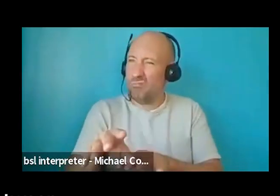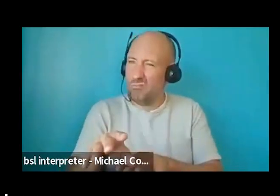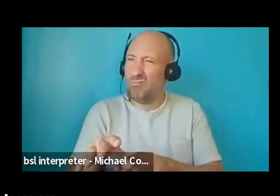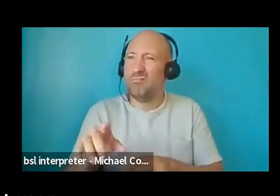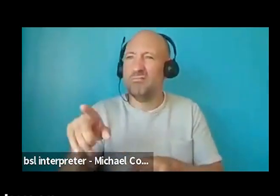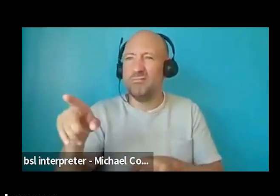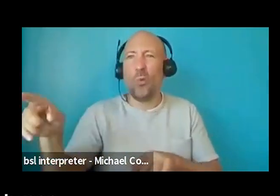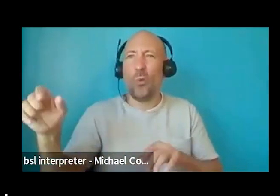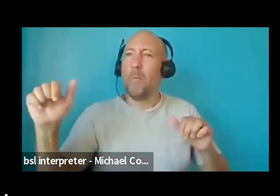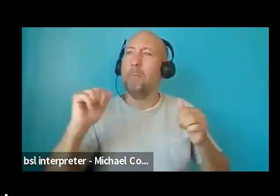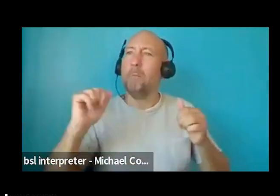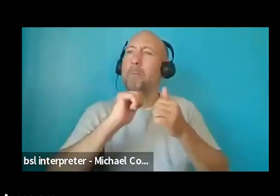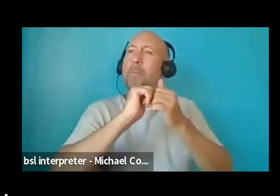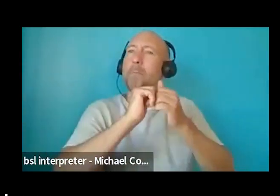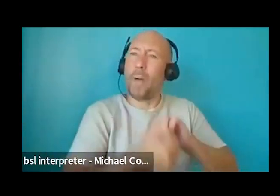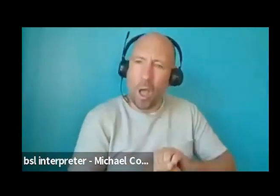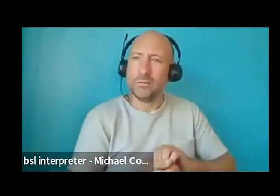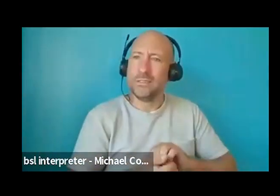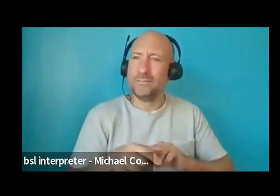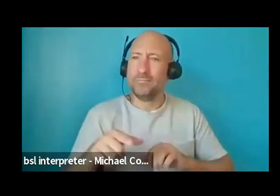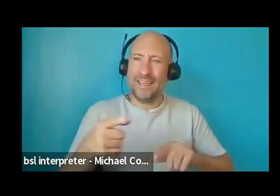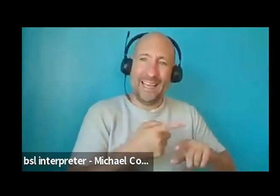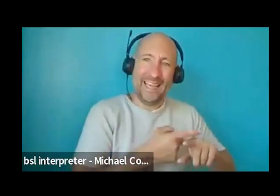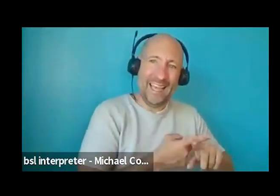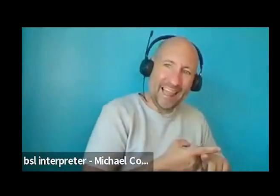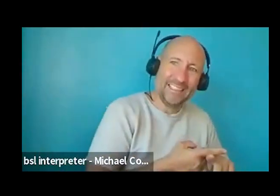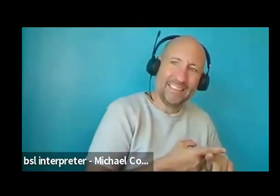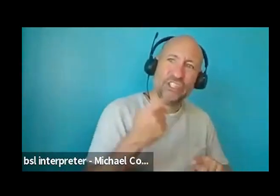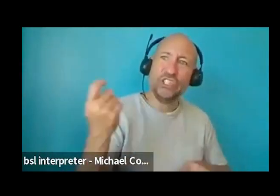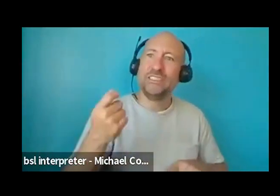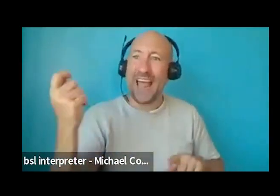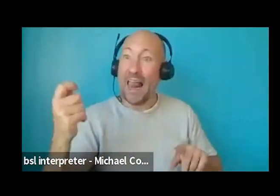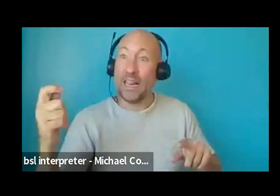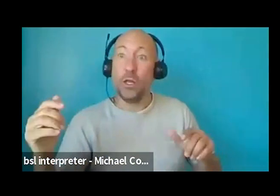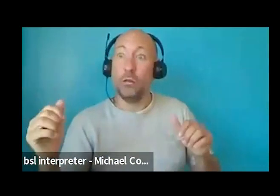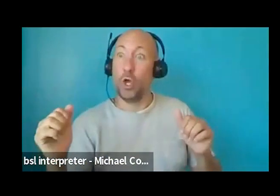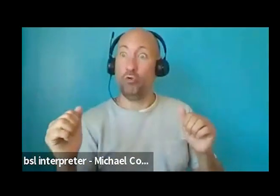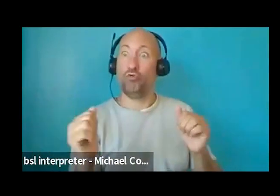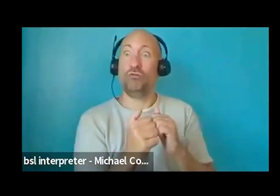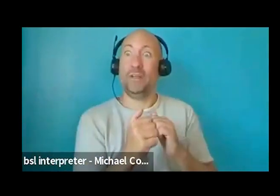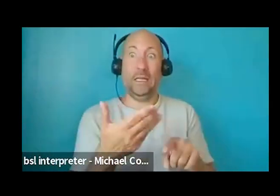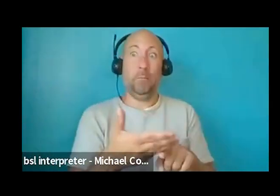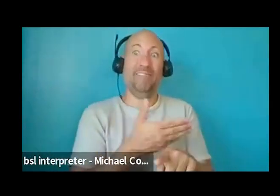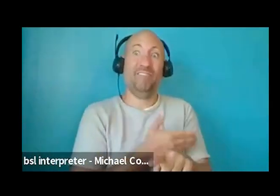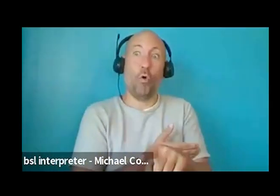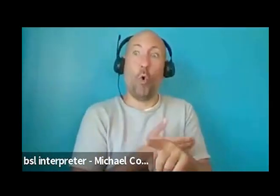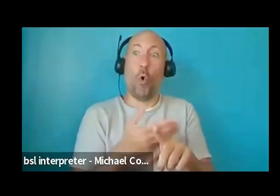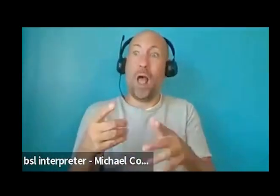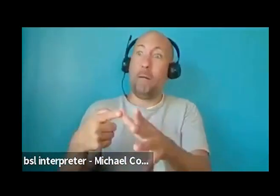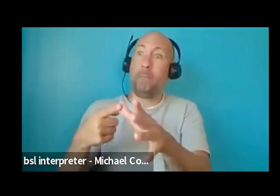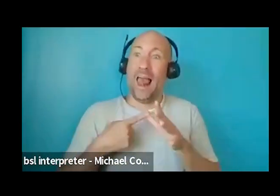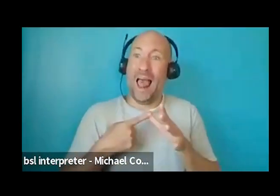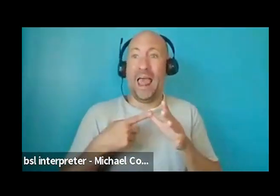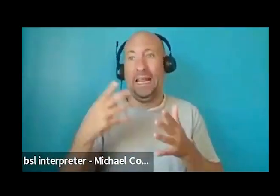partnership between English and Italian colleagues must be in place by the time you make an application on the 19th of June.